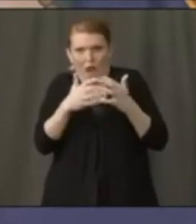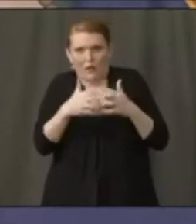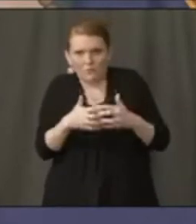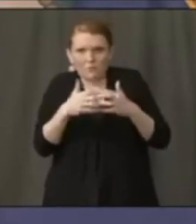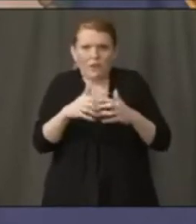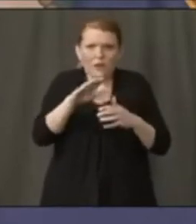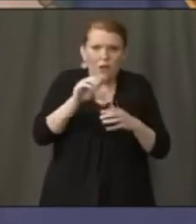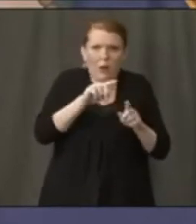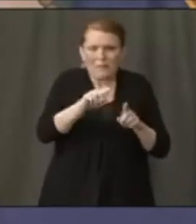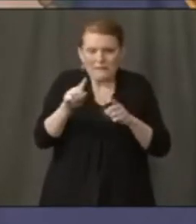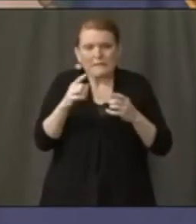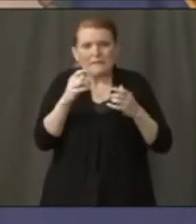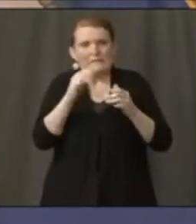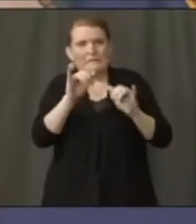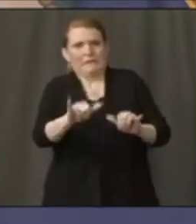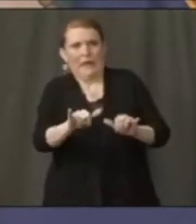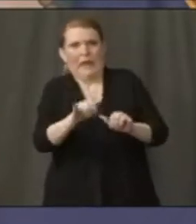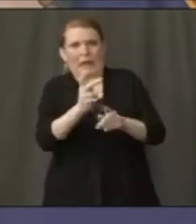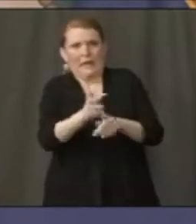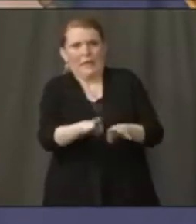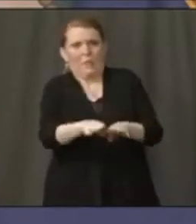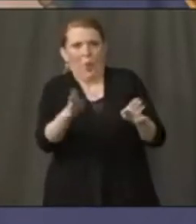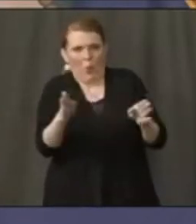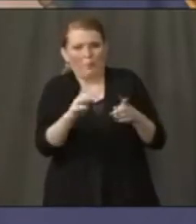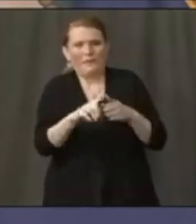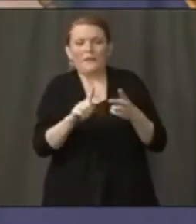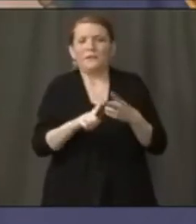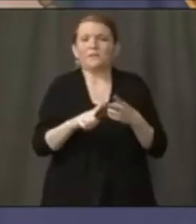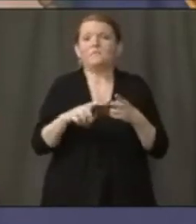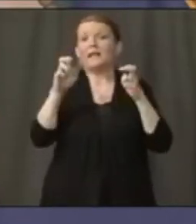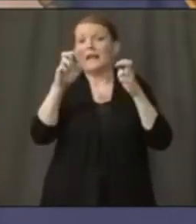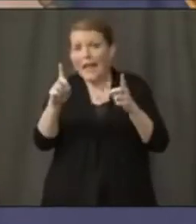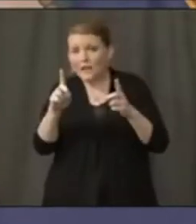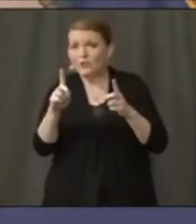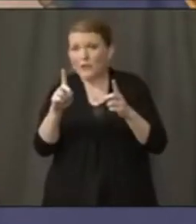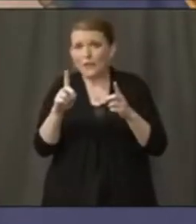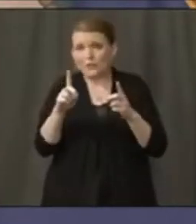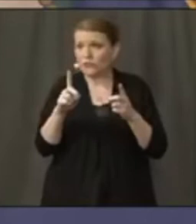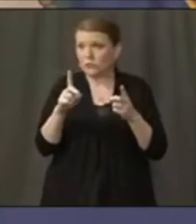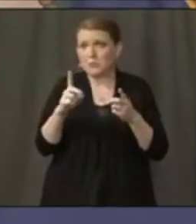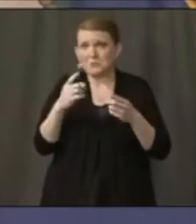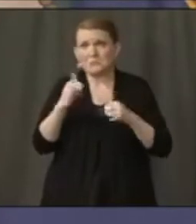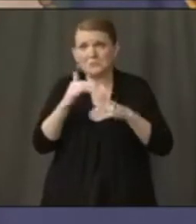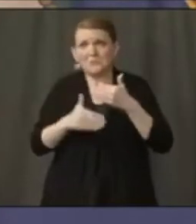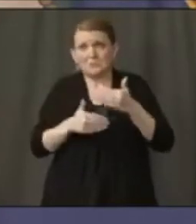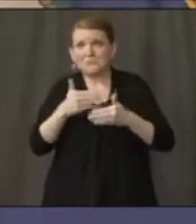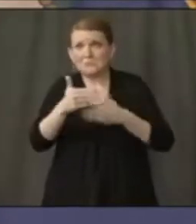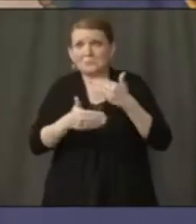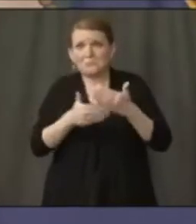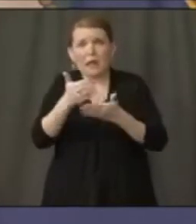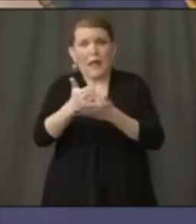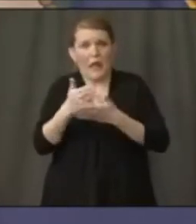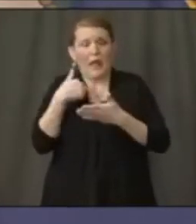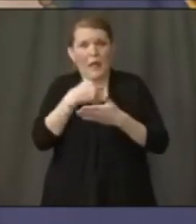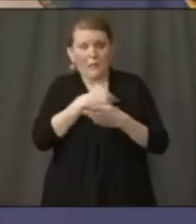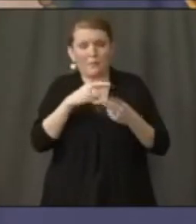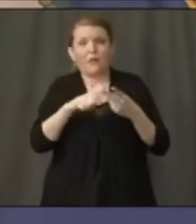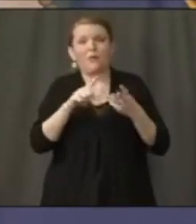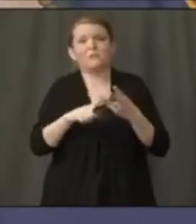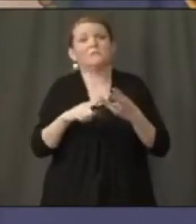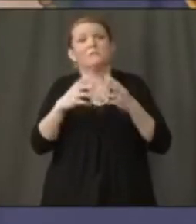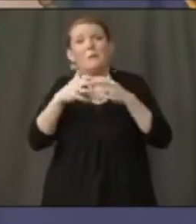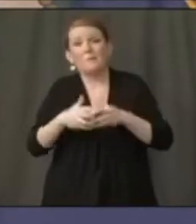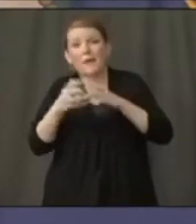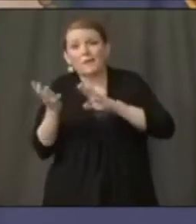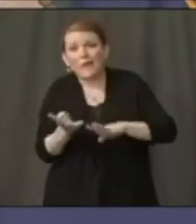now education is still a good driver for us. Manufacturing, as you know, we never did close manufacturing. And